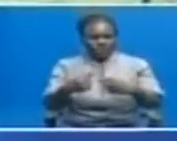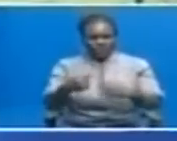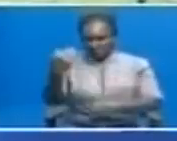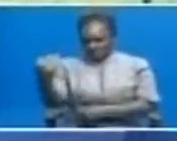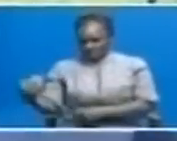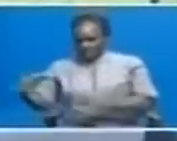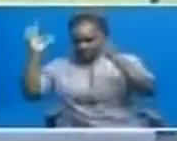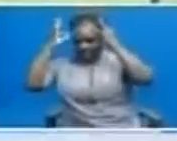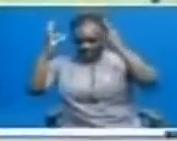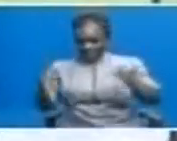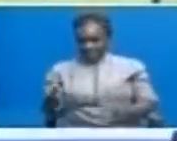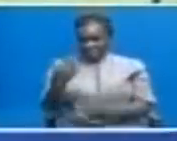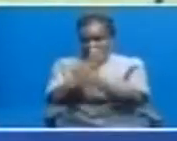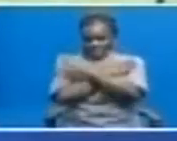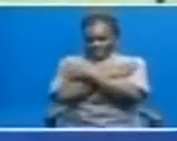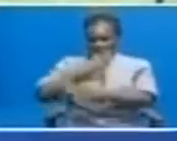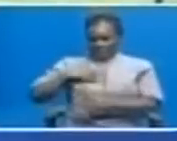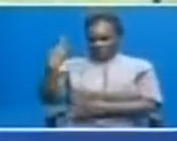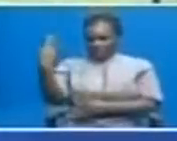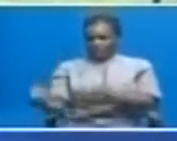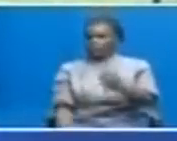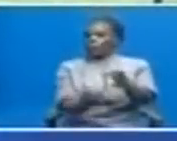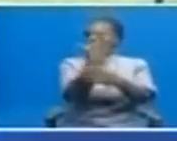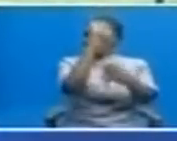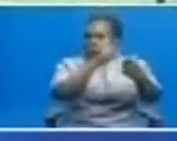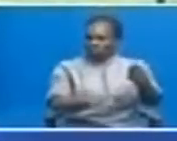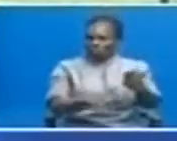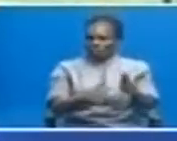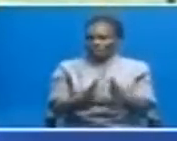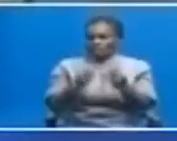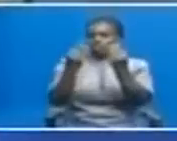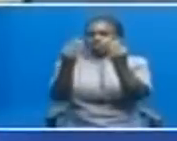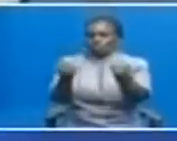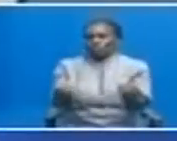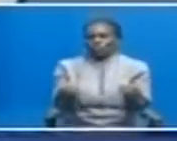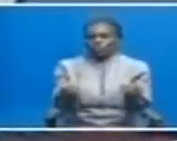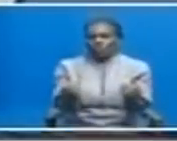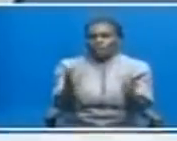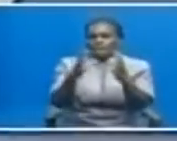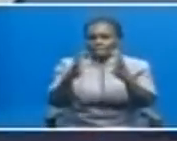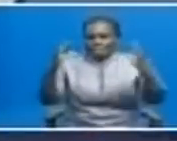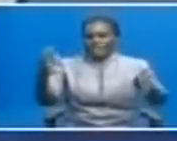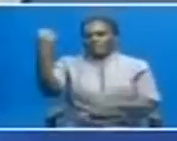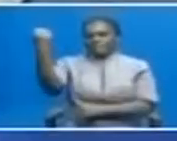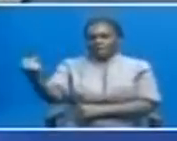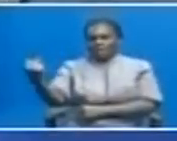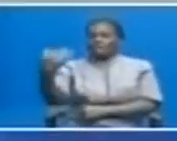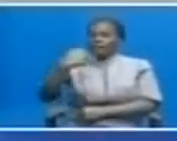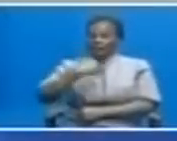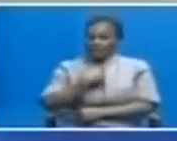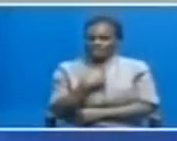decided to come up with three of my friends to form what we call Big Spide Solutions. We came up with